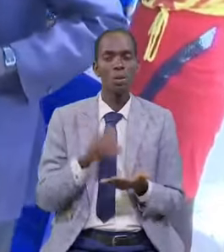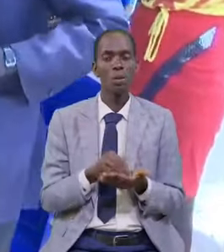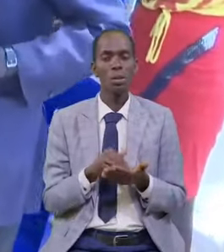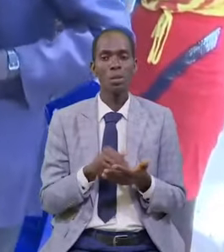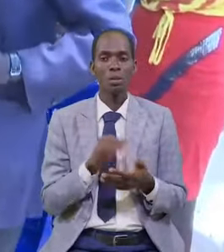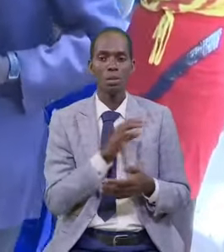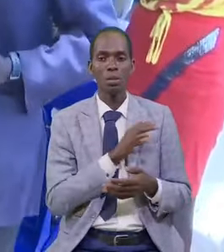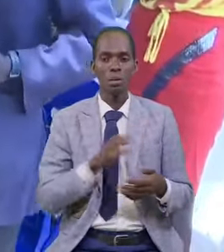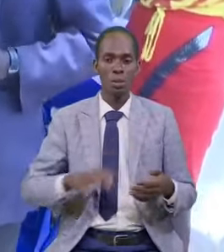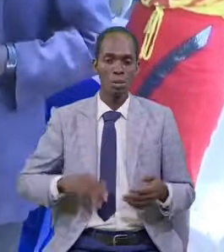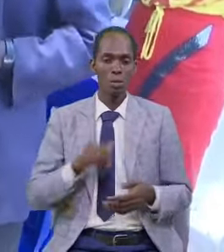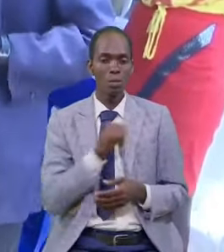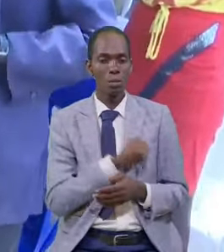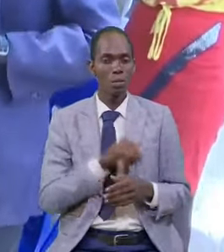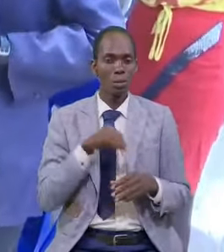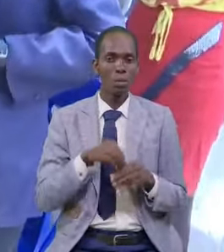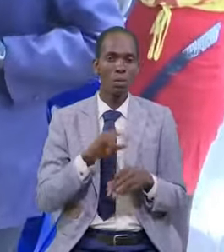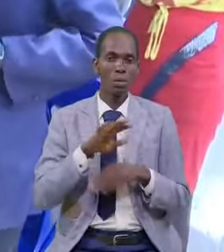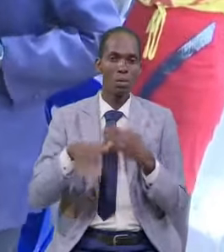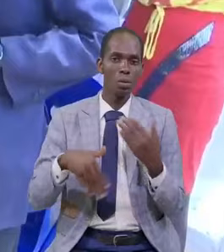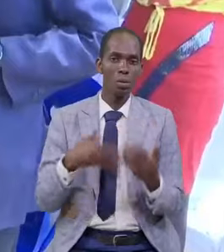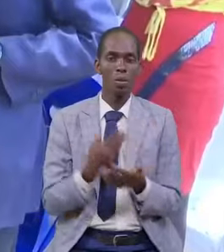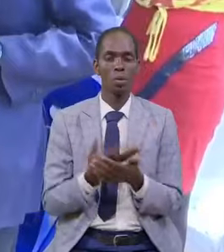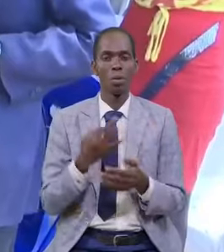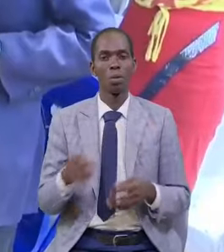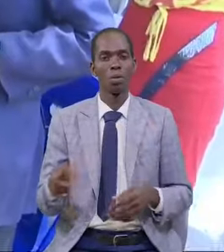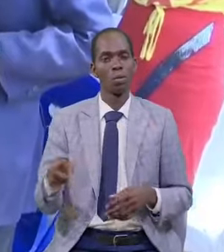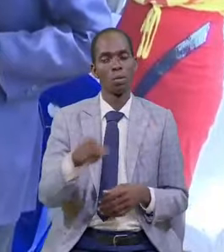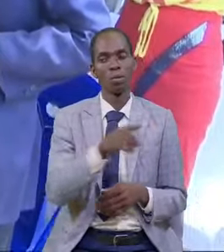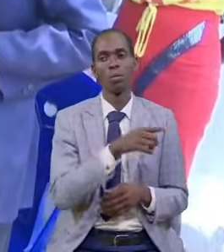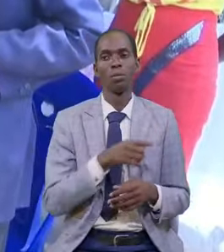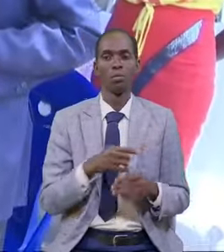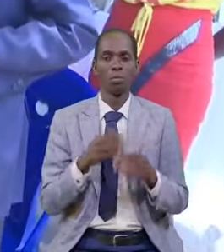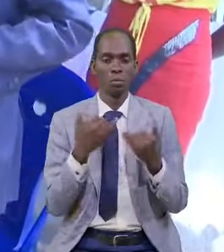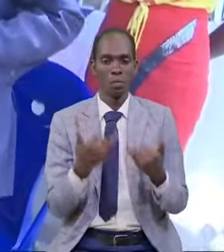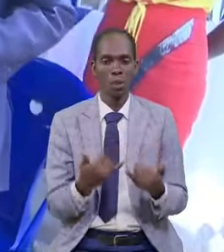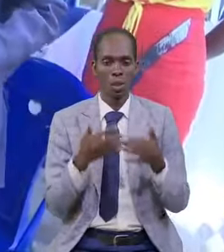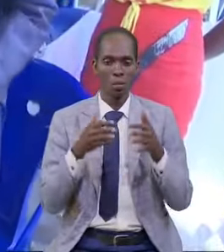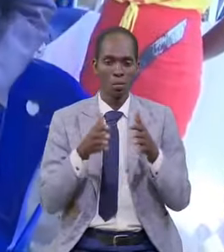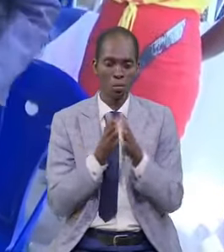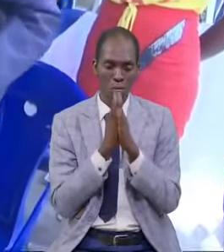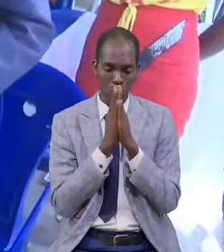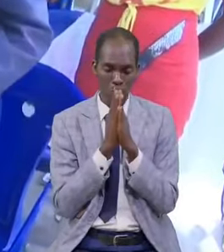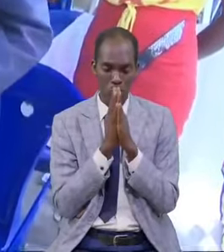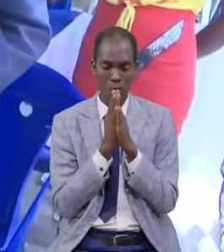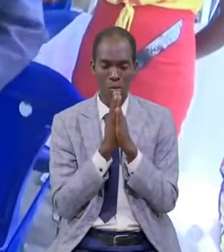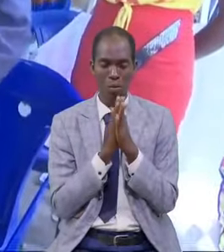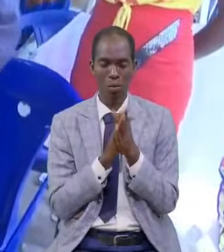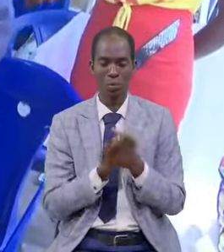calls upon him open your mouth and pray to the